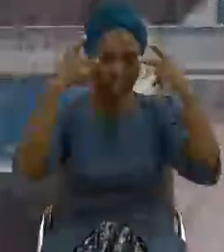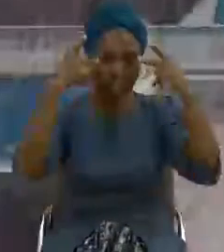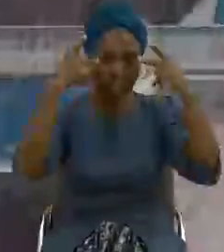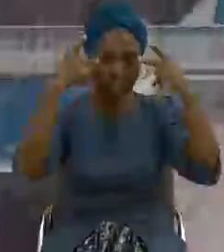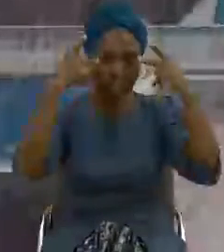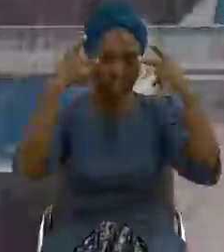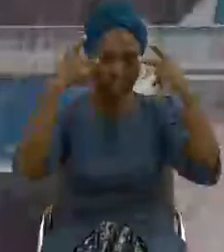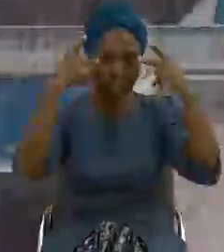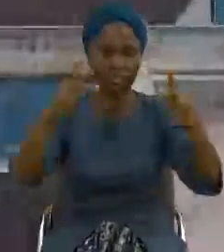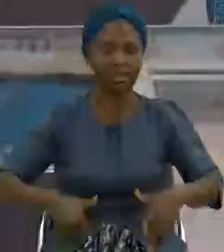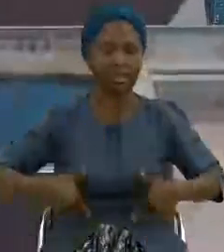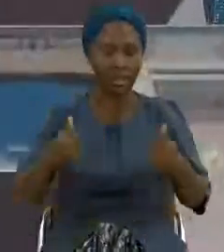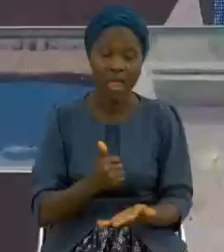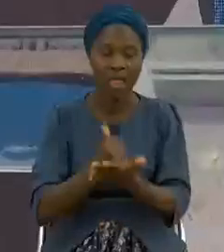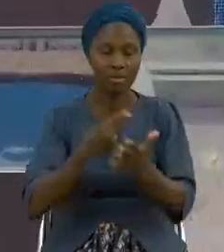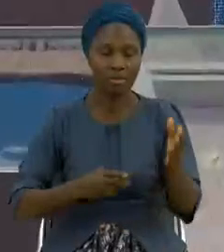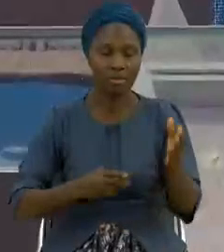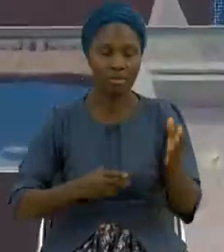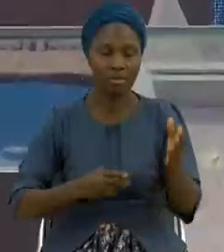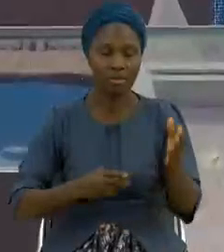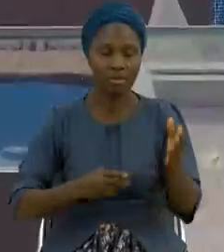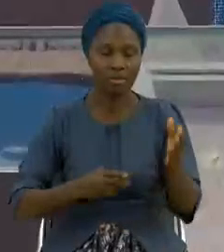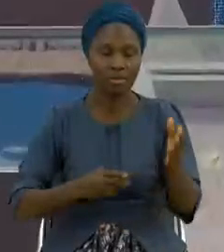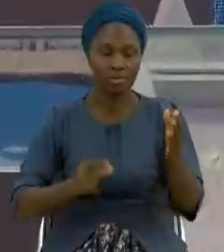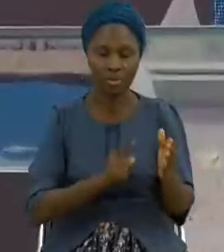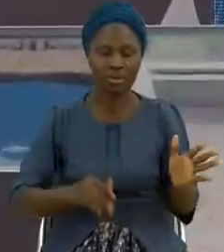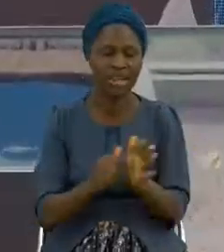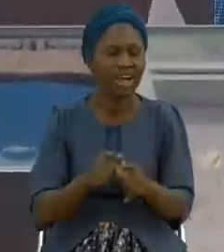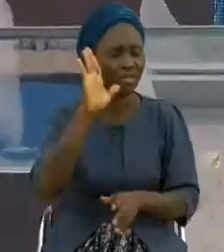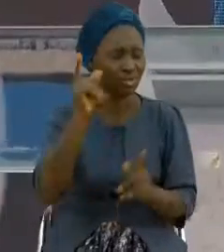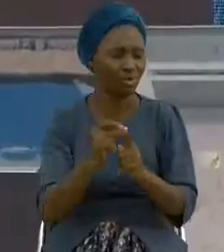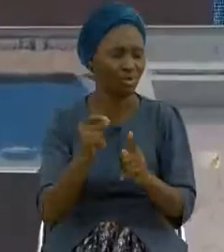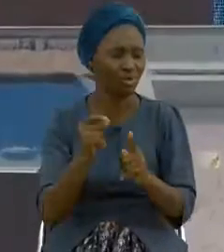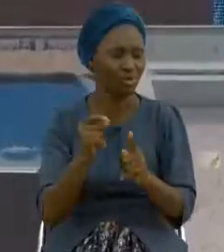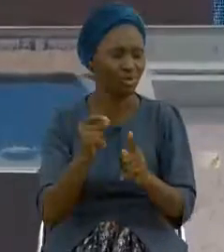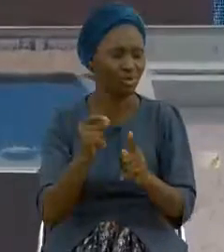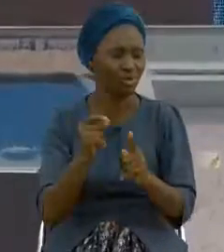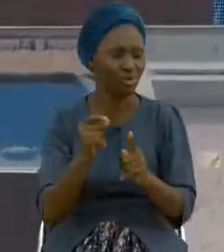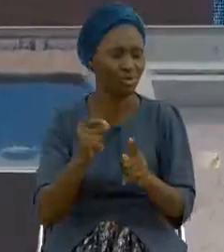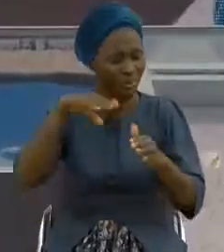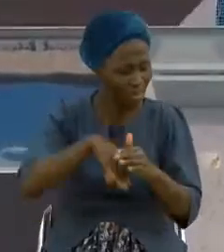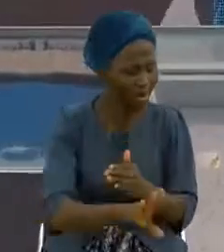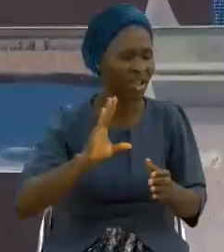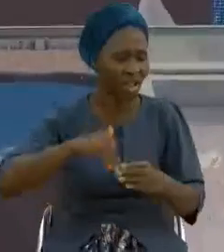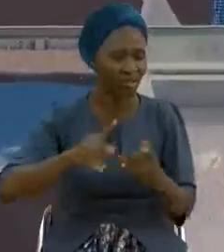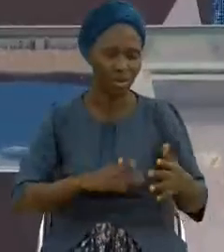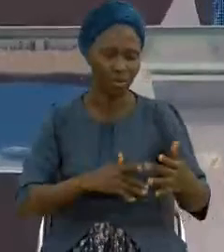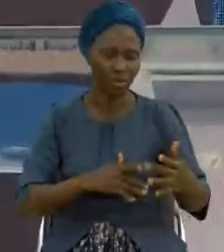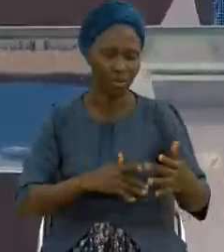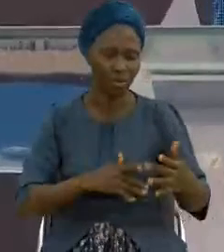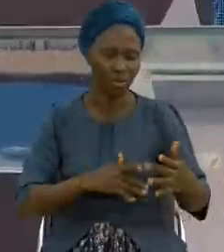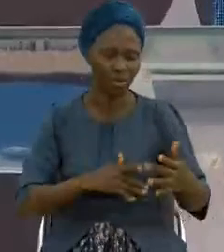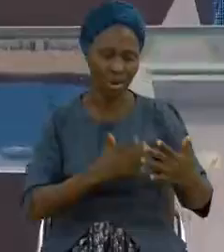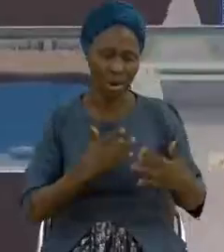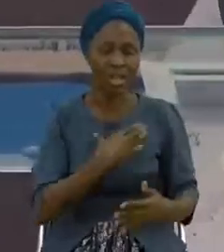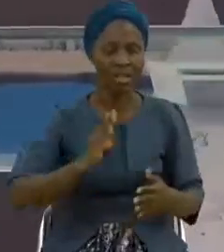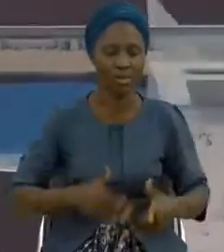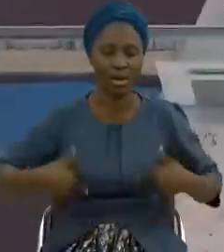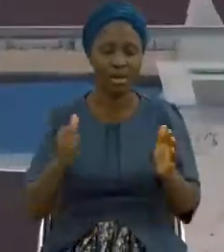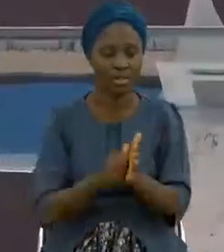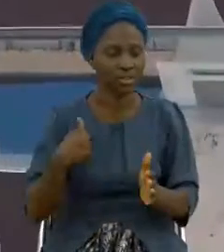your word penetrates our hearts and our lives, that we'll get out of here